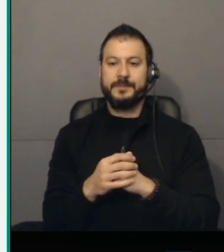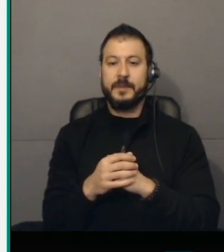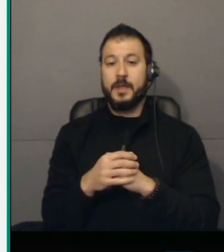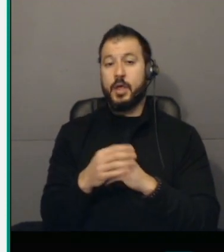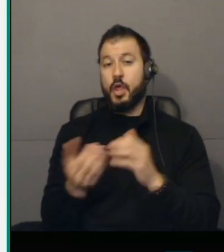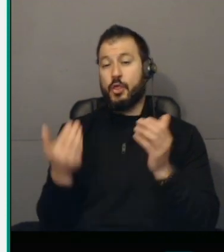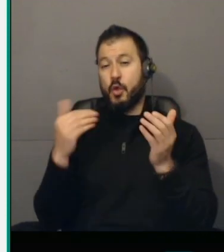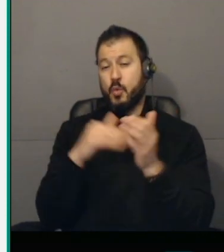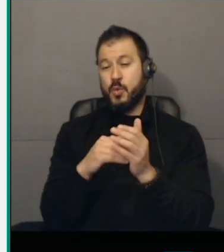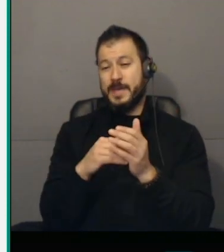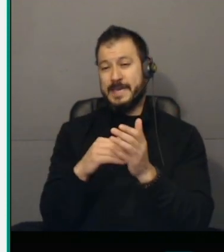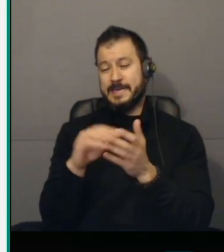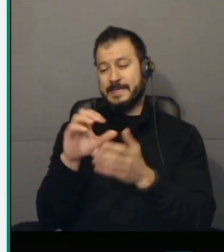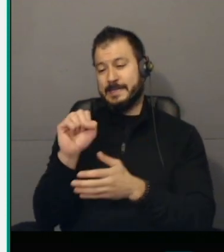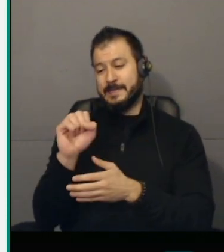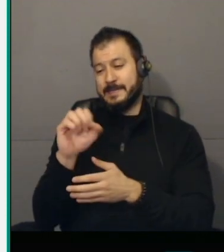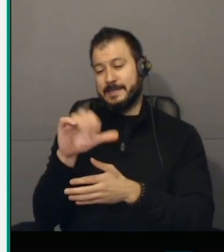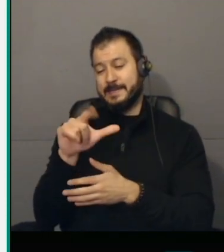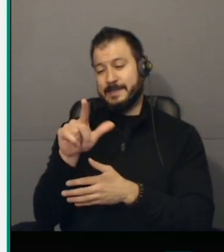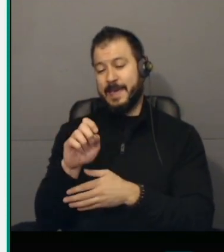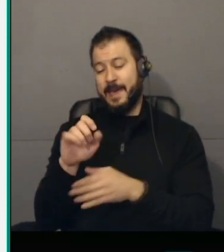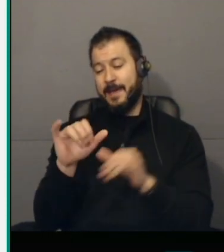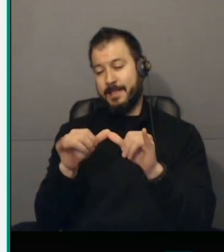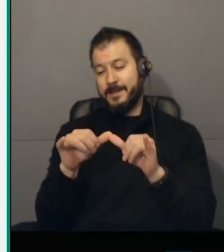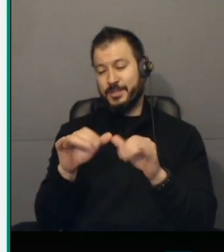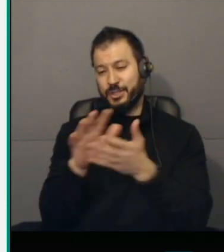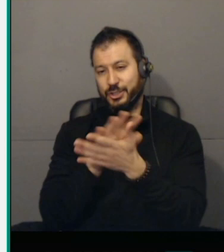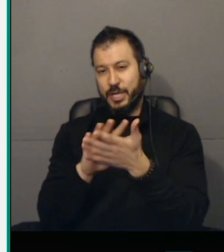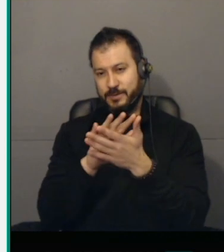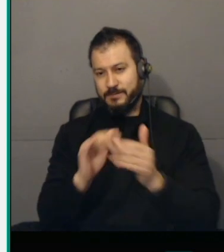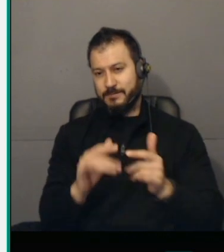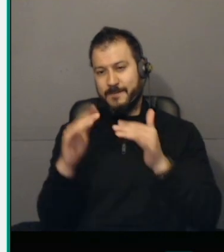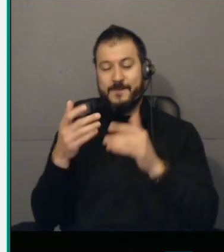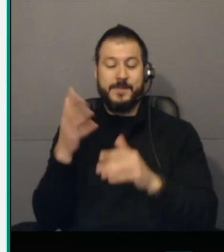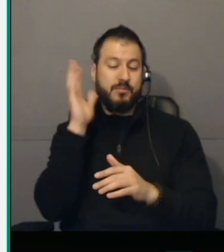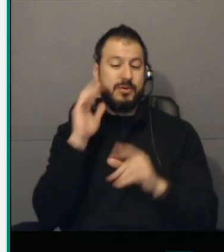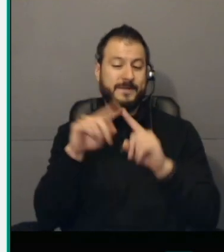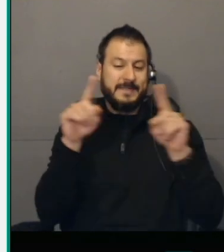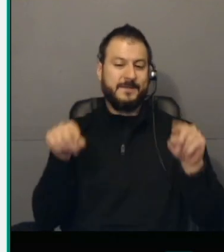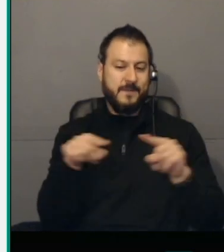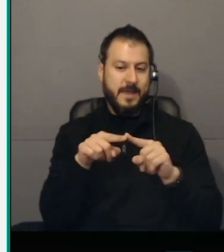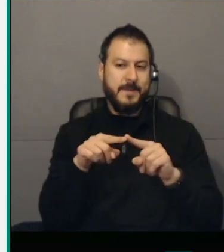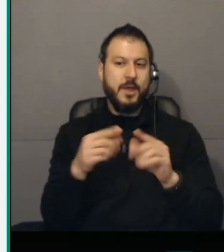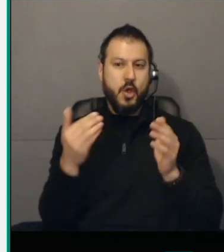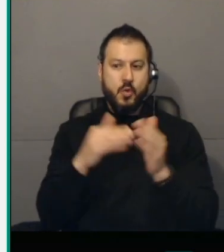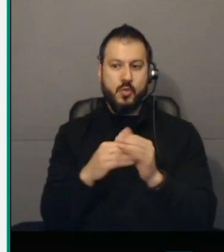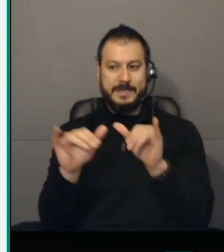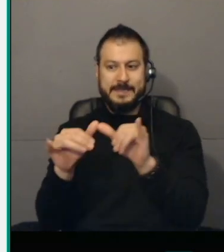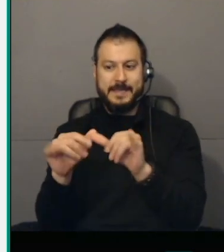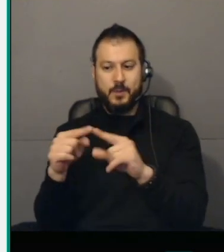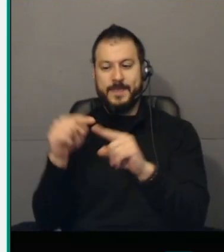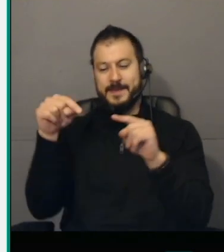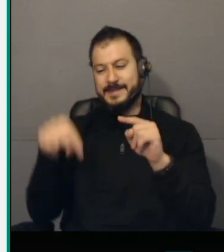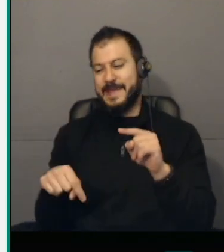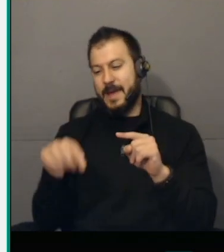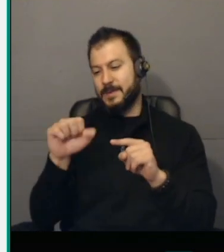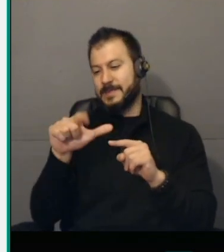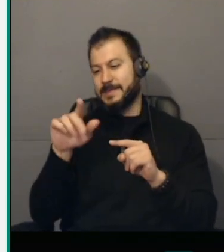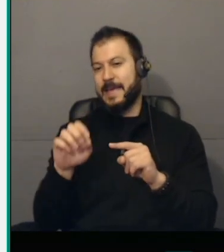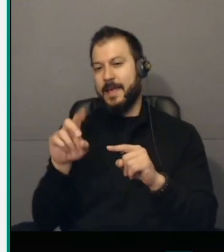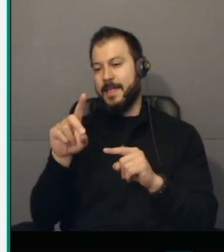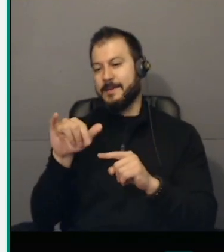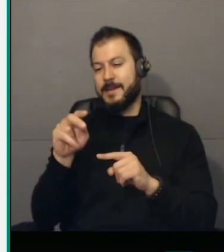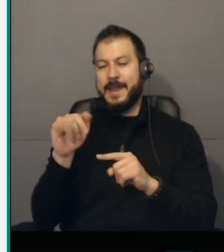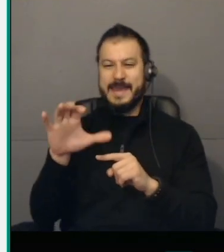The rescale shader then takes the output Vrs texture from the previous frame and rescales it to work with the downscaled